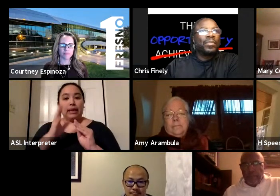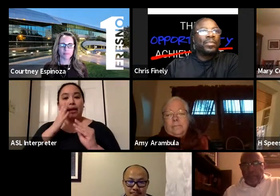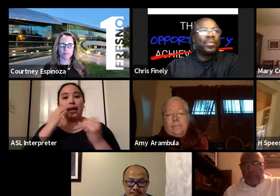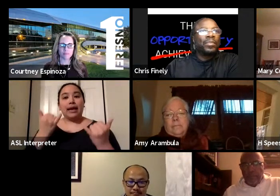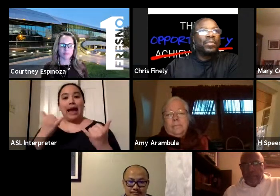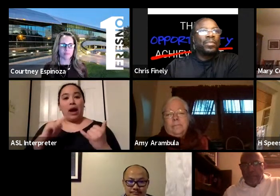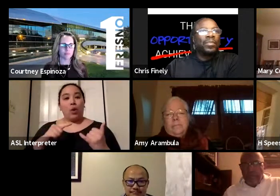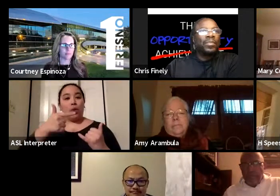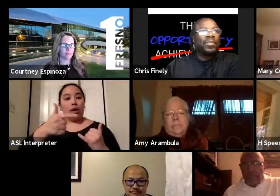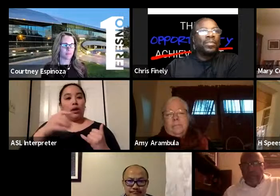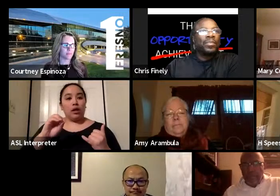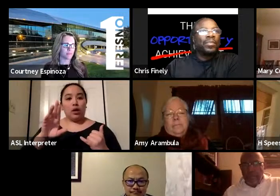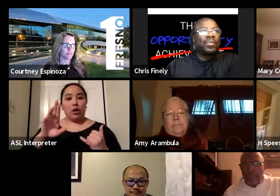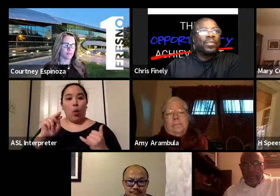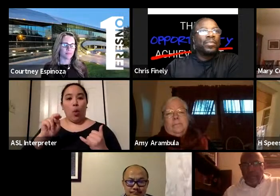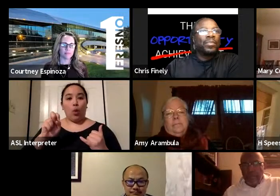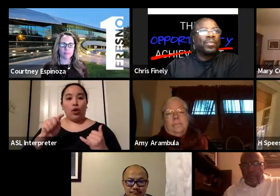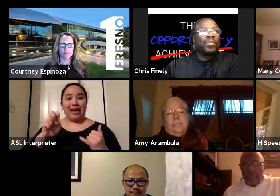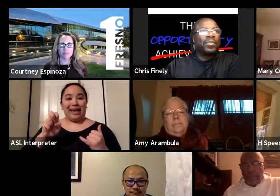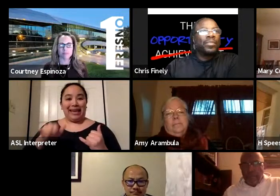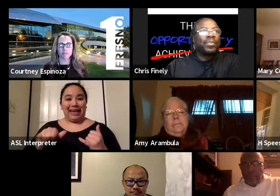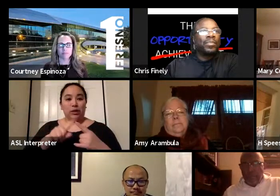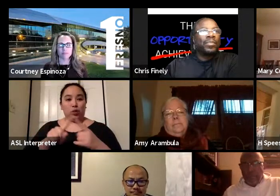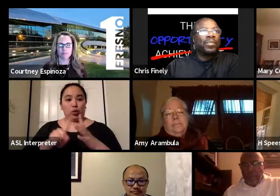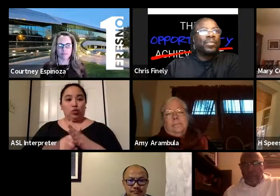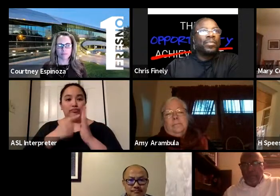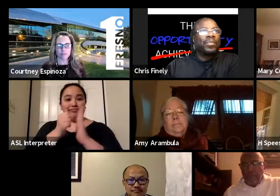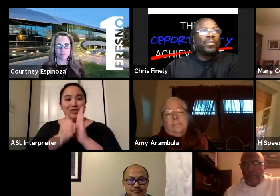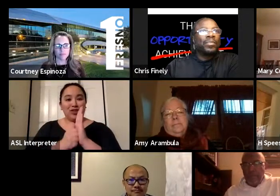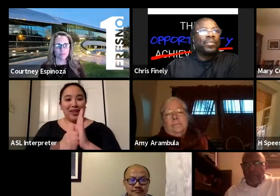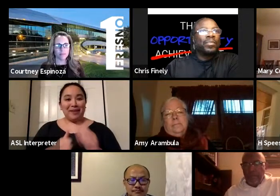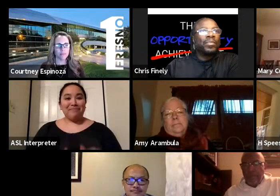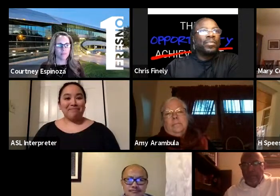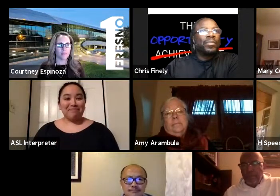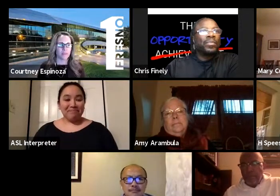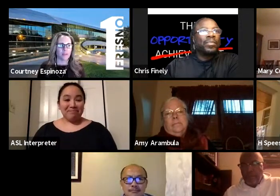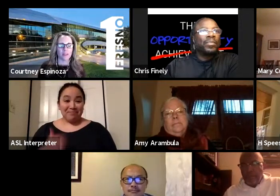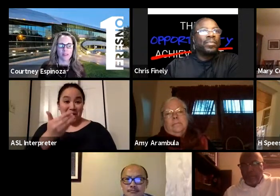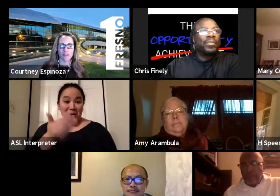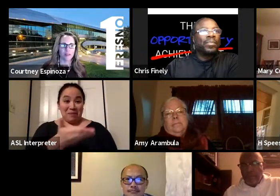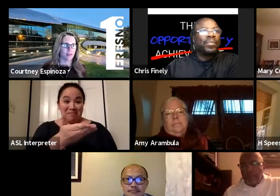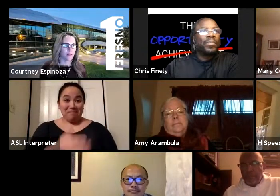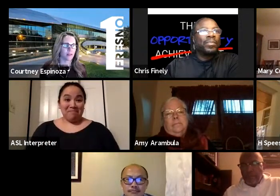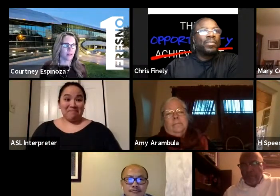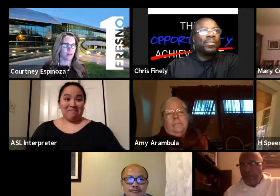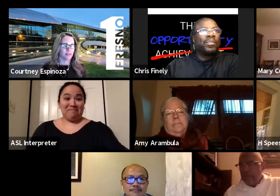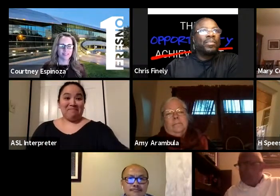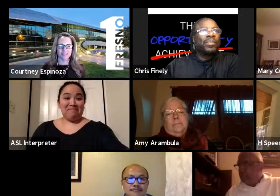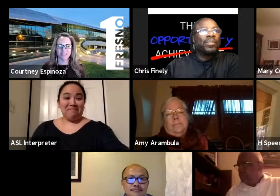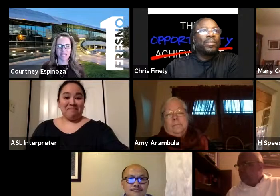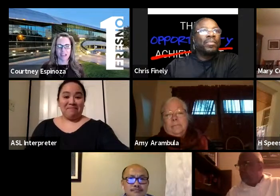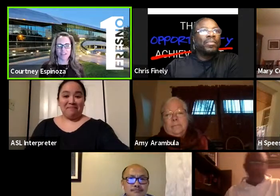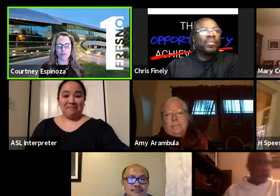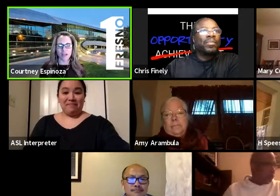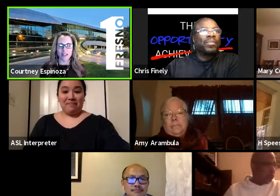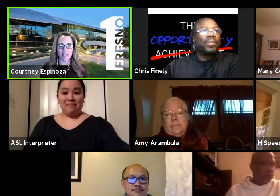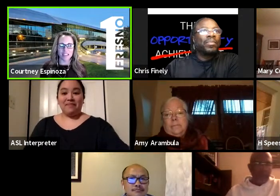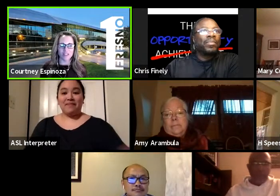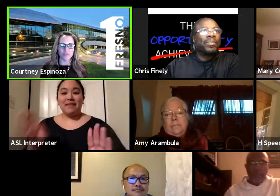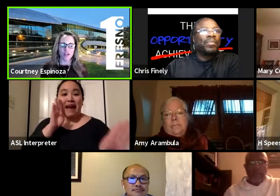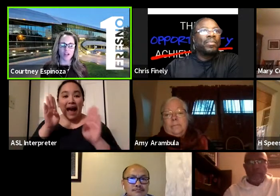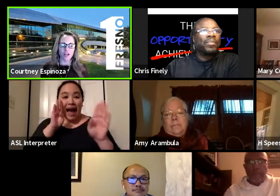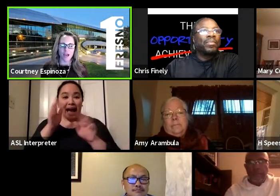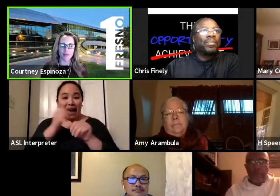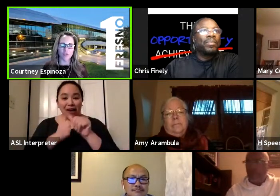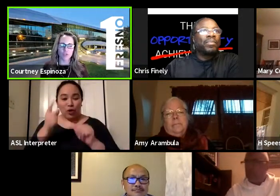to Courtney to begin the agenda for the day. Go ahead, Courtney. It's all yours. Hi, everyone.